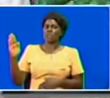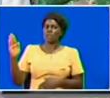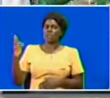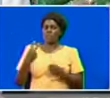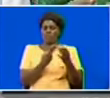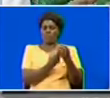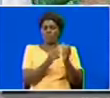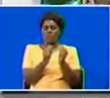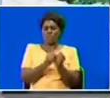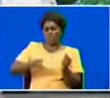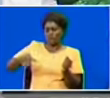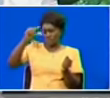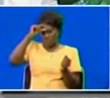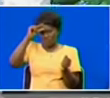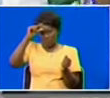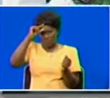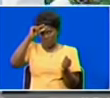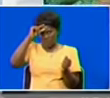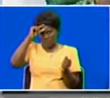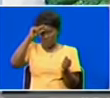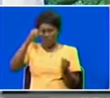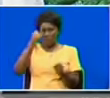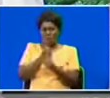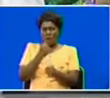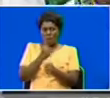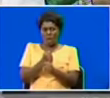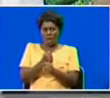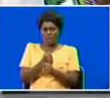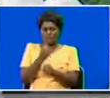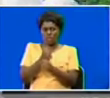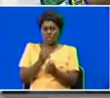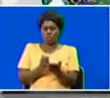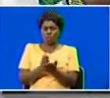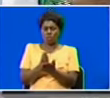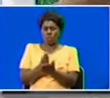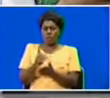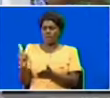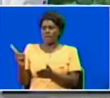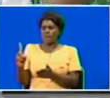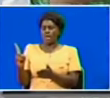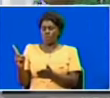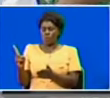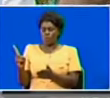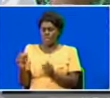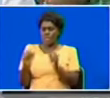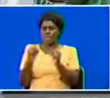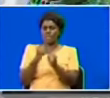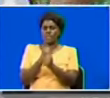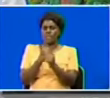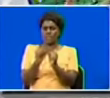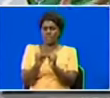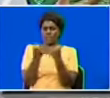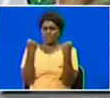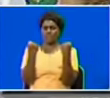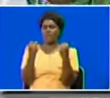partnership with the county government, whoever's going to become the next governor, I'll work with them to ensure that Nairobi is actually safer and cleaner. Nairobi is the heart of this